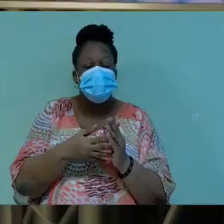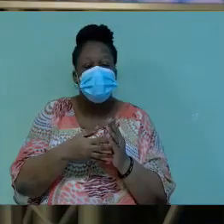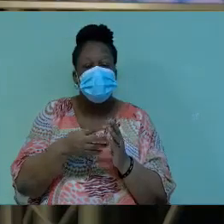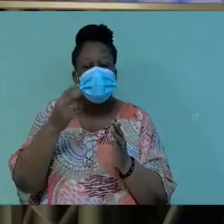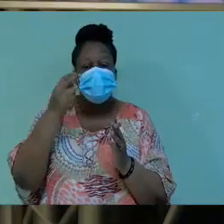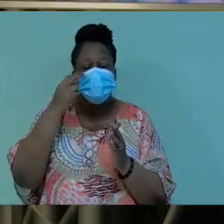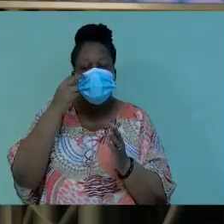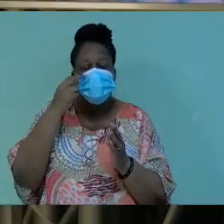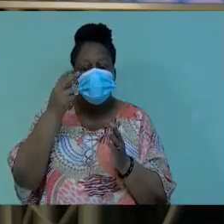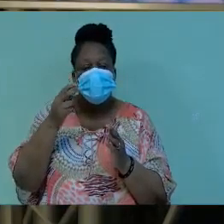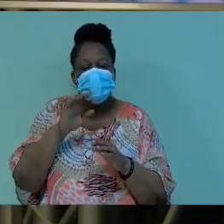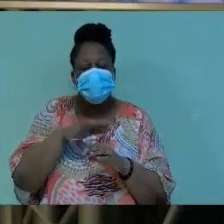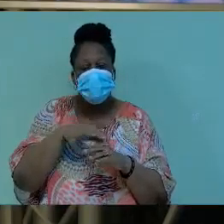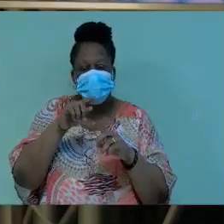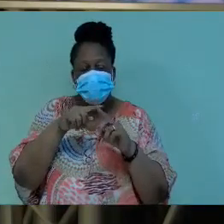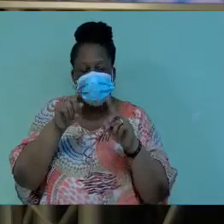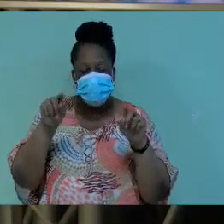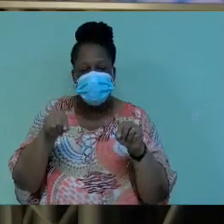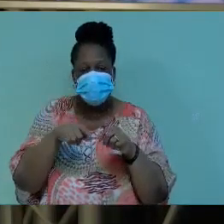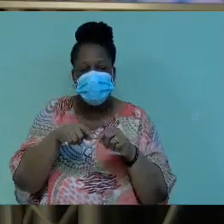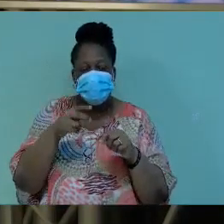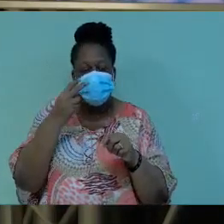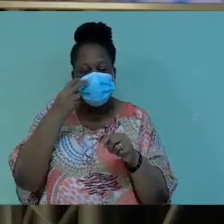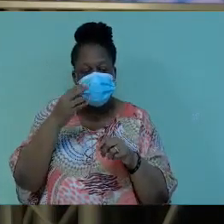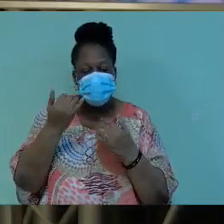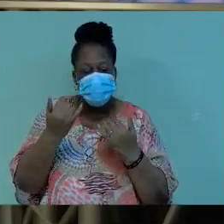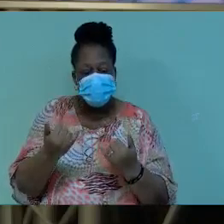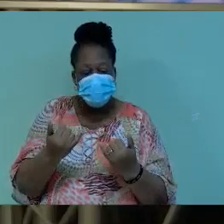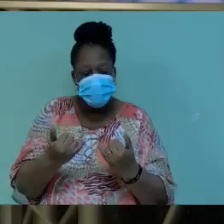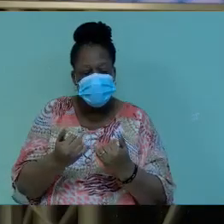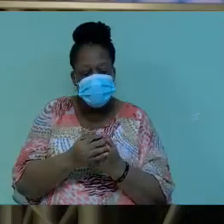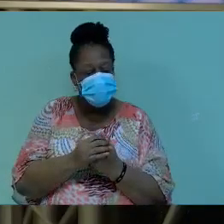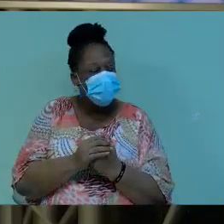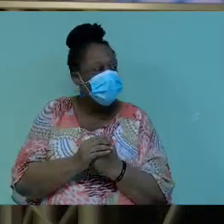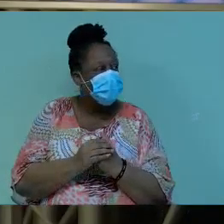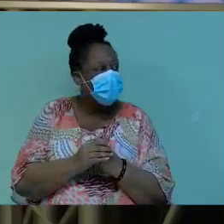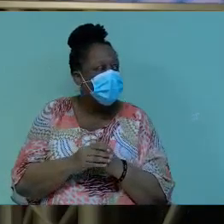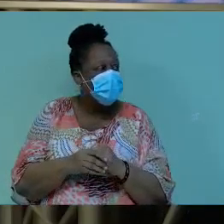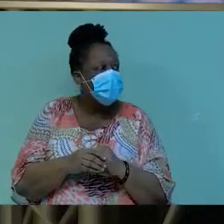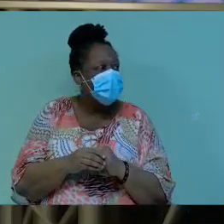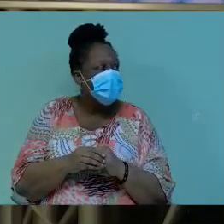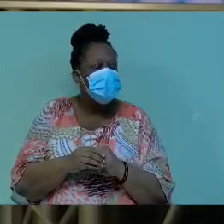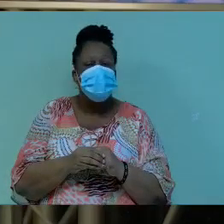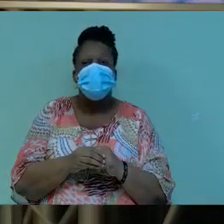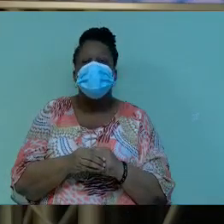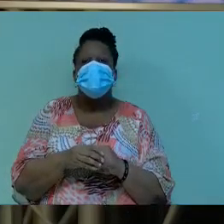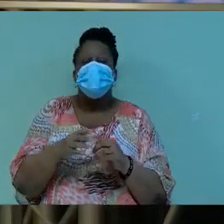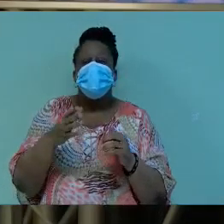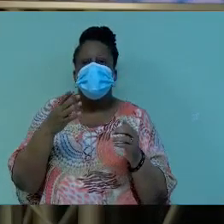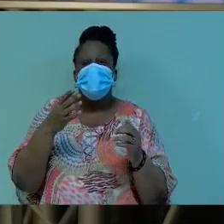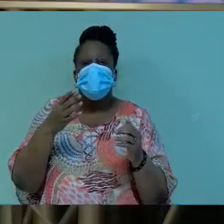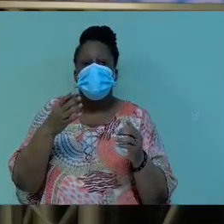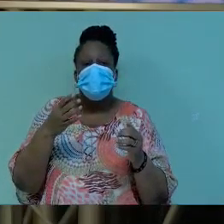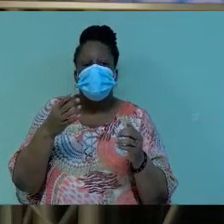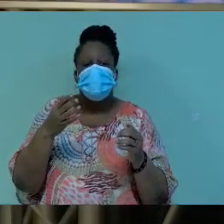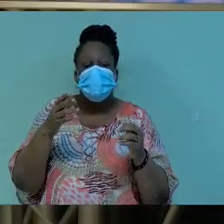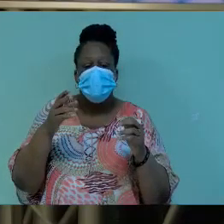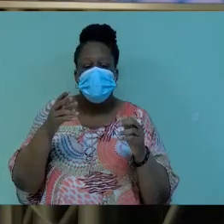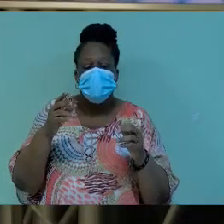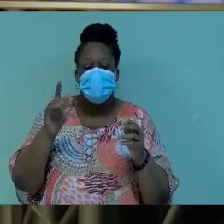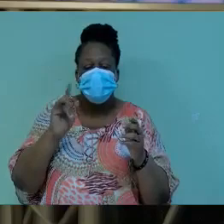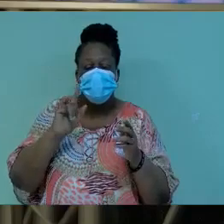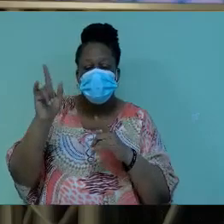I spoke to what's happening now. This is current. Okay, our borders were closed on March the 25th,